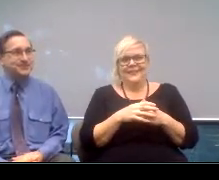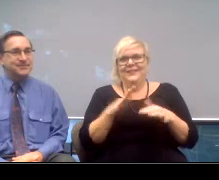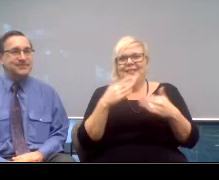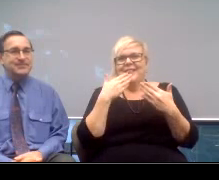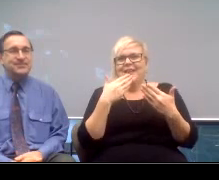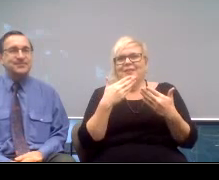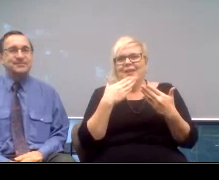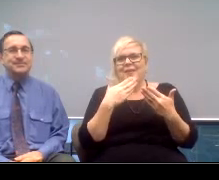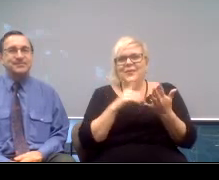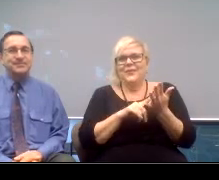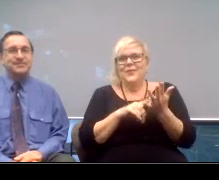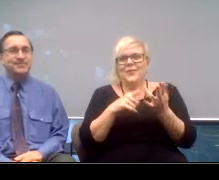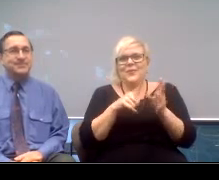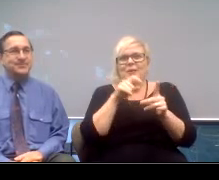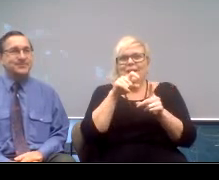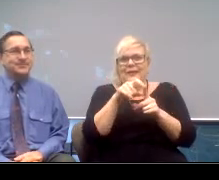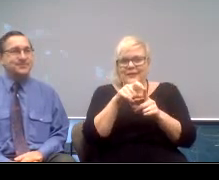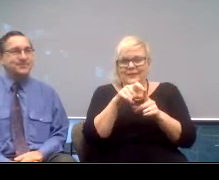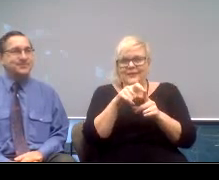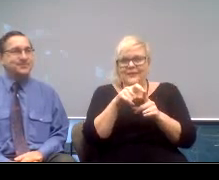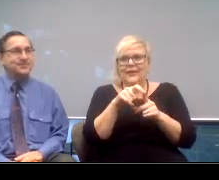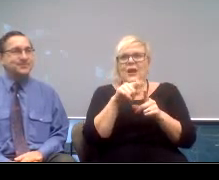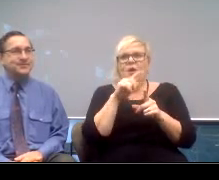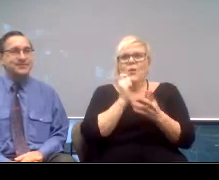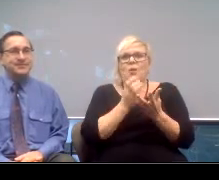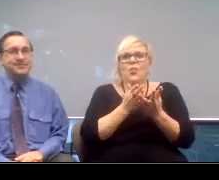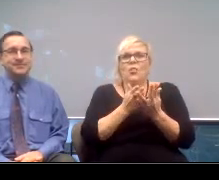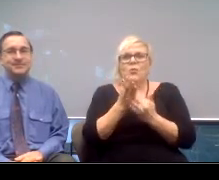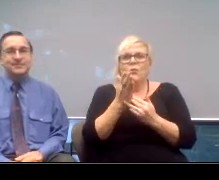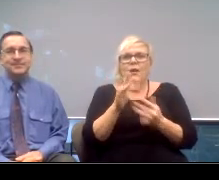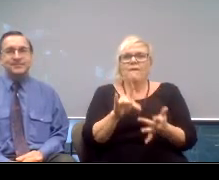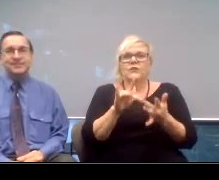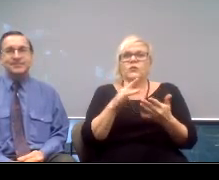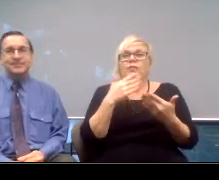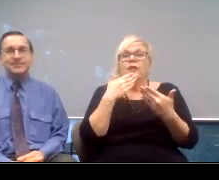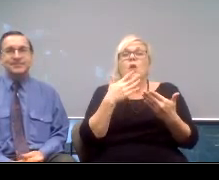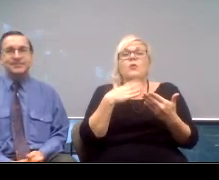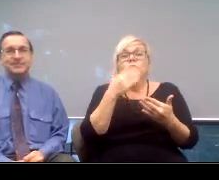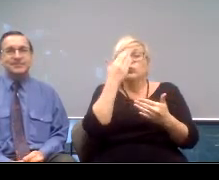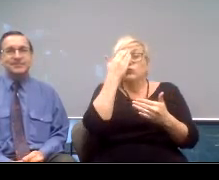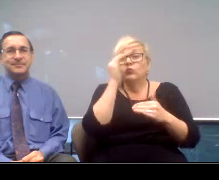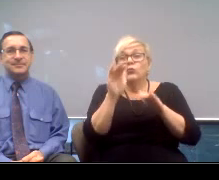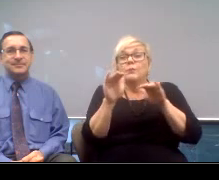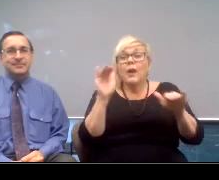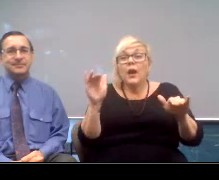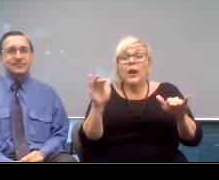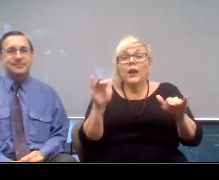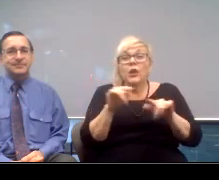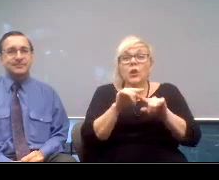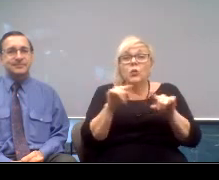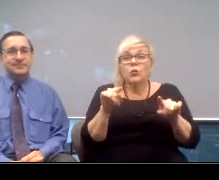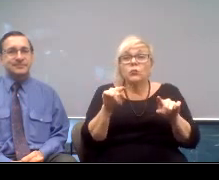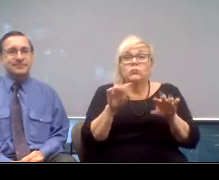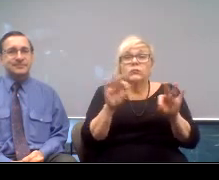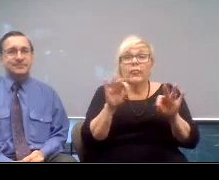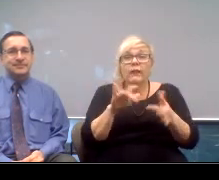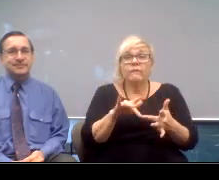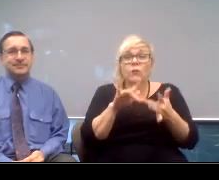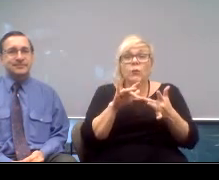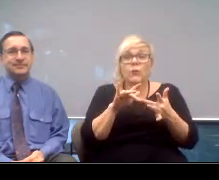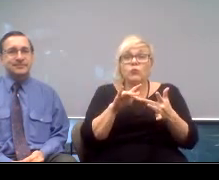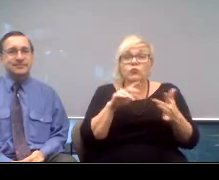Thank you, Lloyd. I'll go through the official thanks. Just want to remind people, though, if they haven't formally